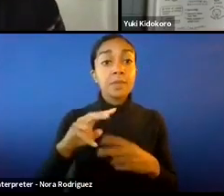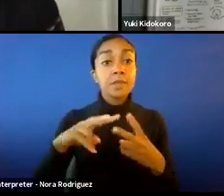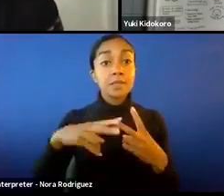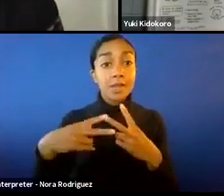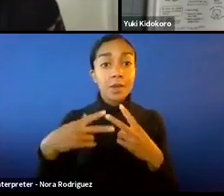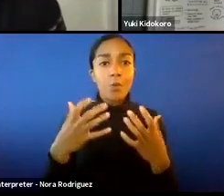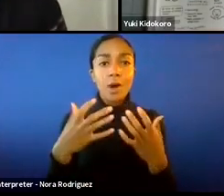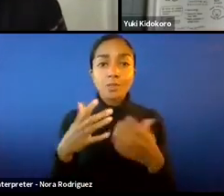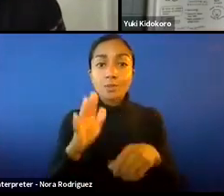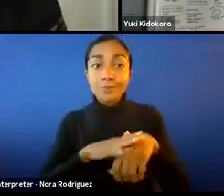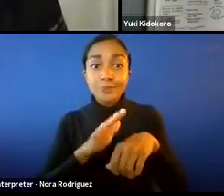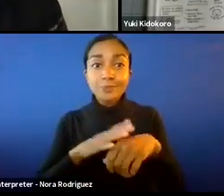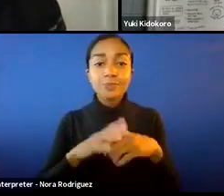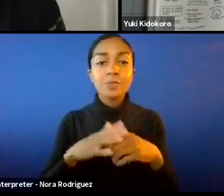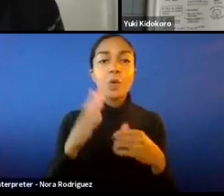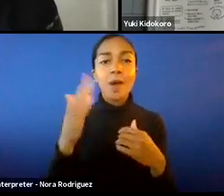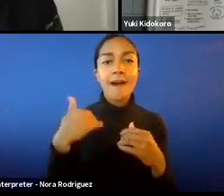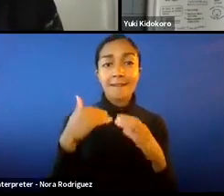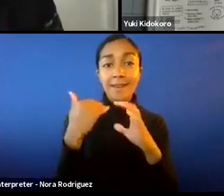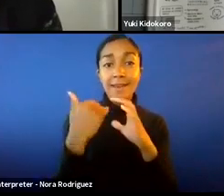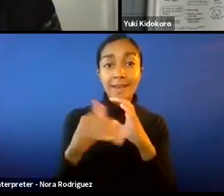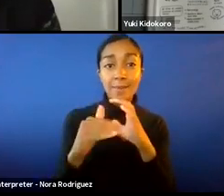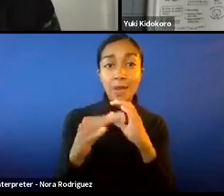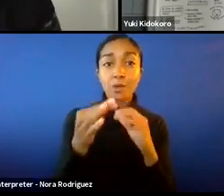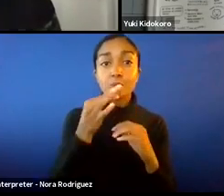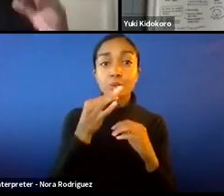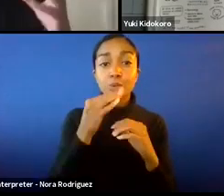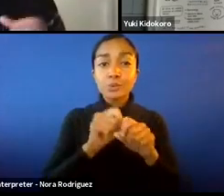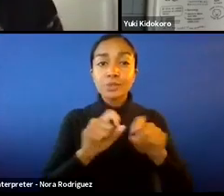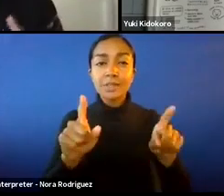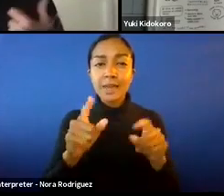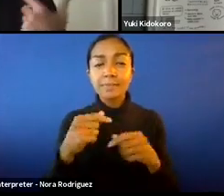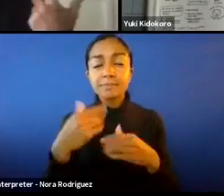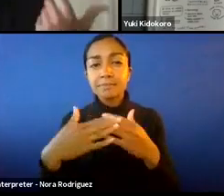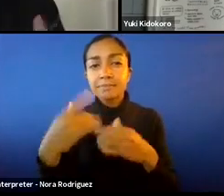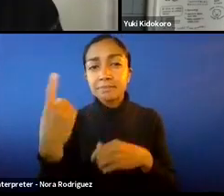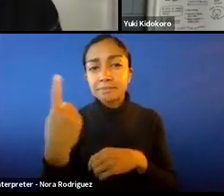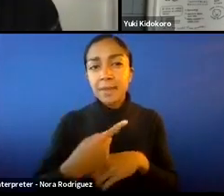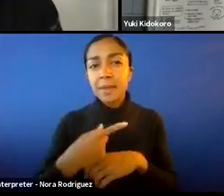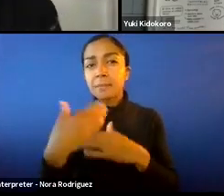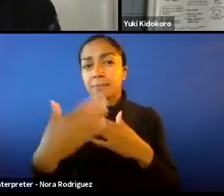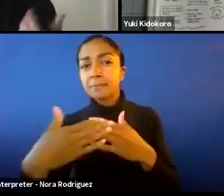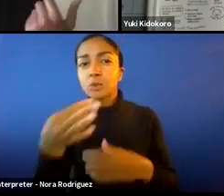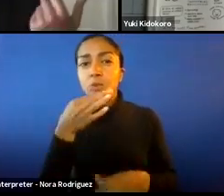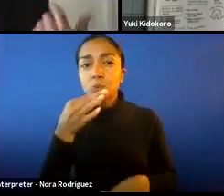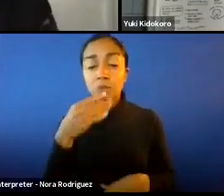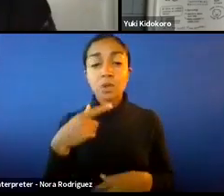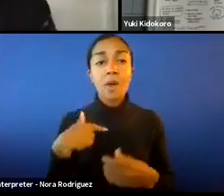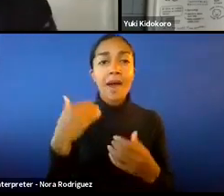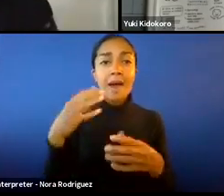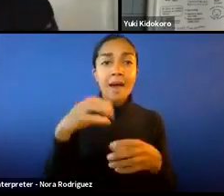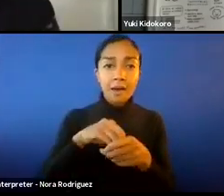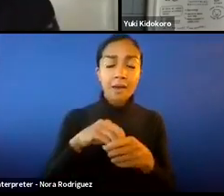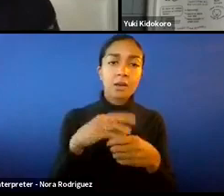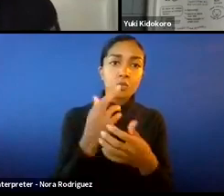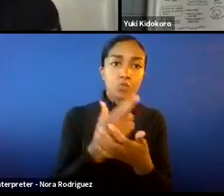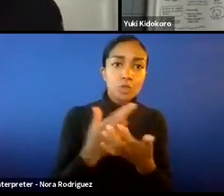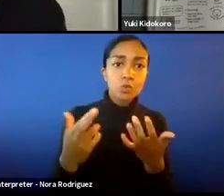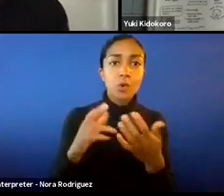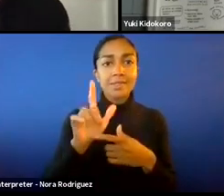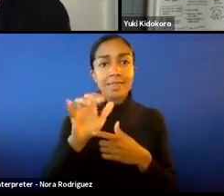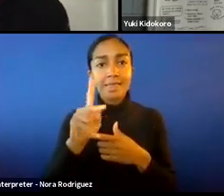to look out for the email that we'll be sending out in the next couple of days. It will include readings and resources, links to the recording and